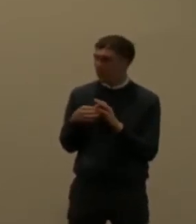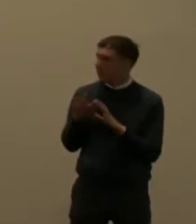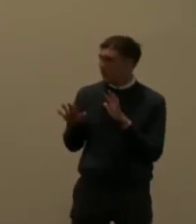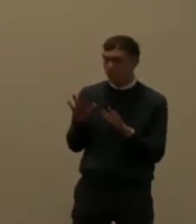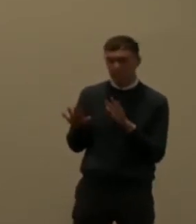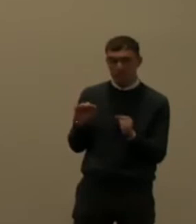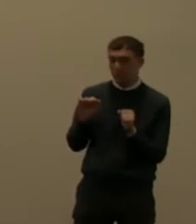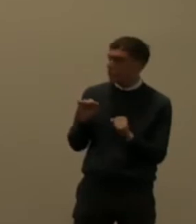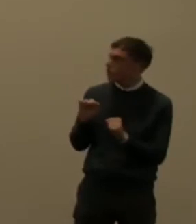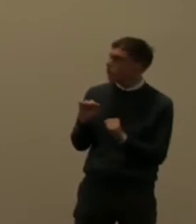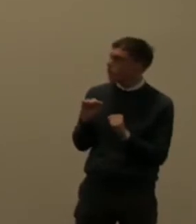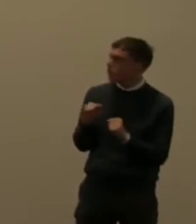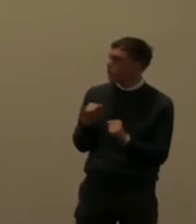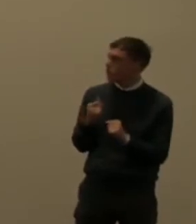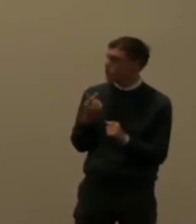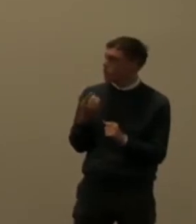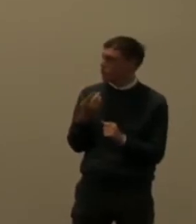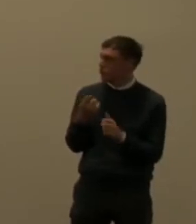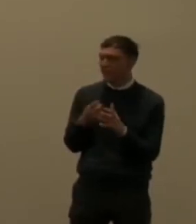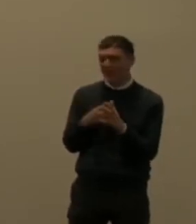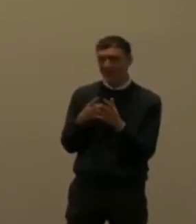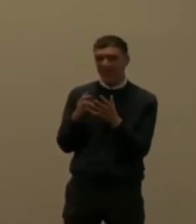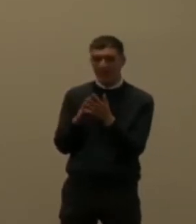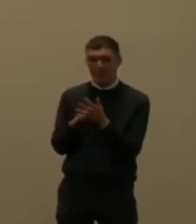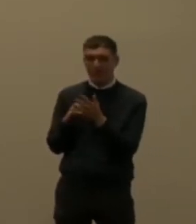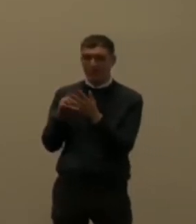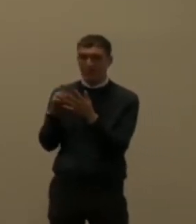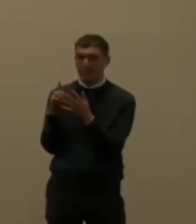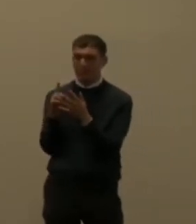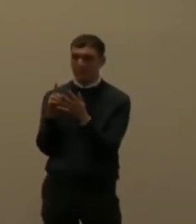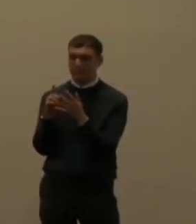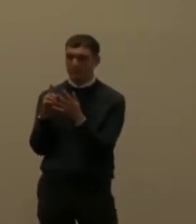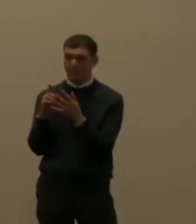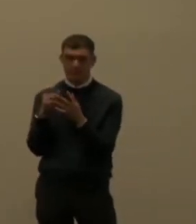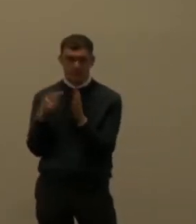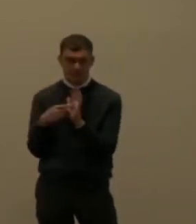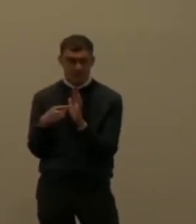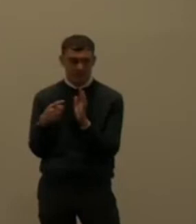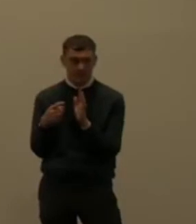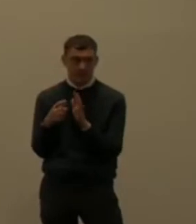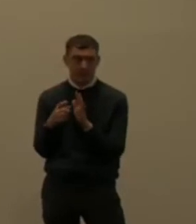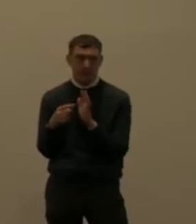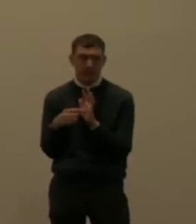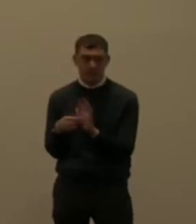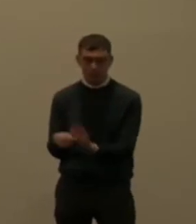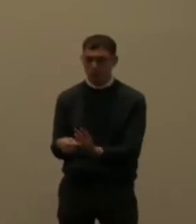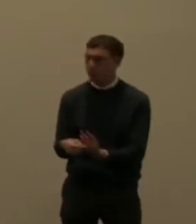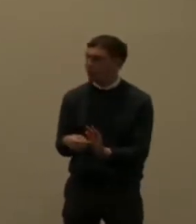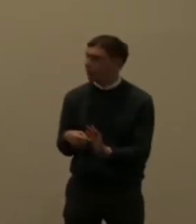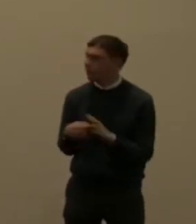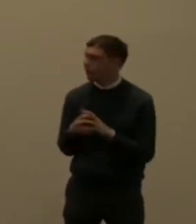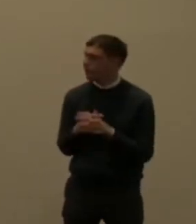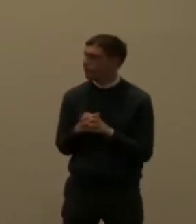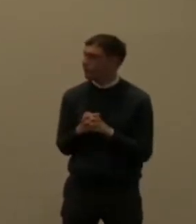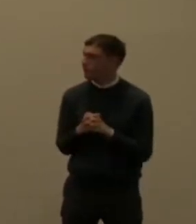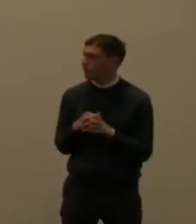look for a solution name that is called ALM demo. It's the name of my solution, and it